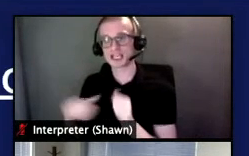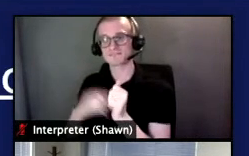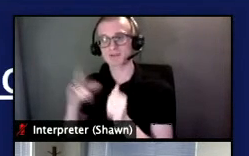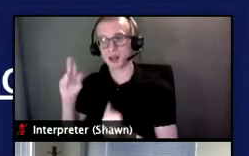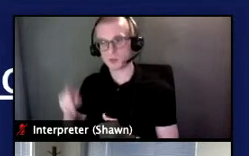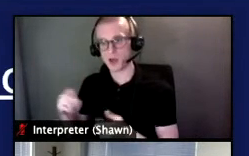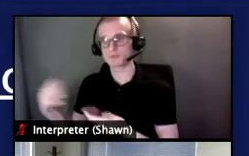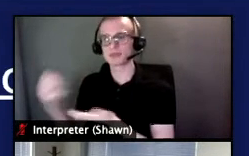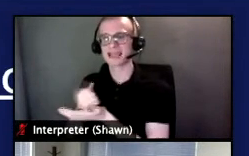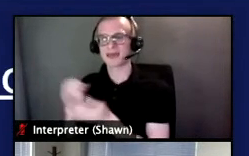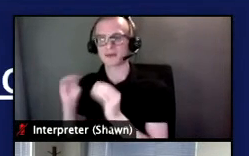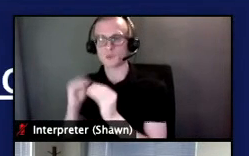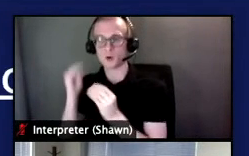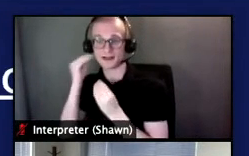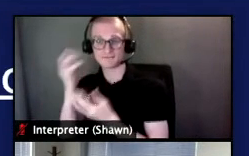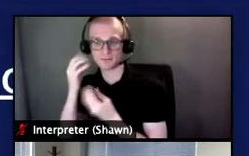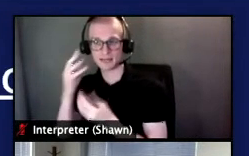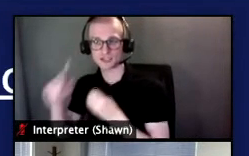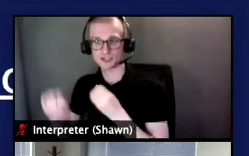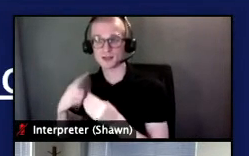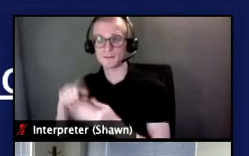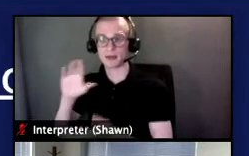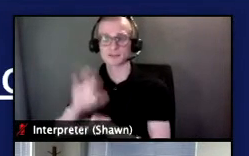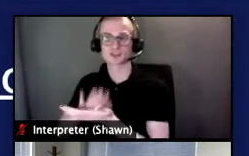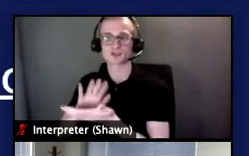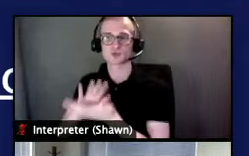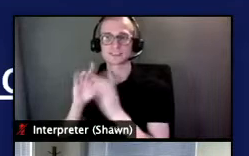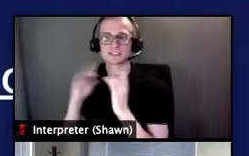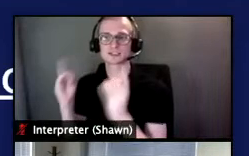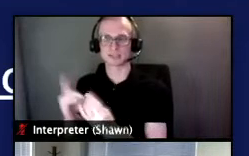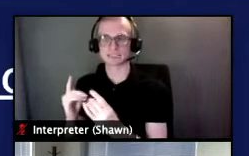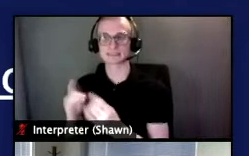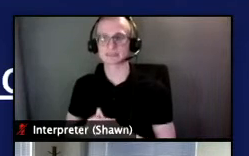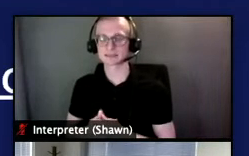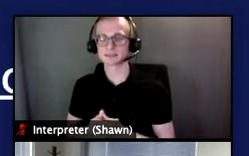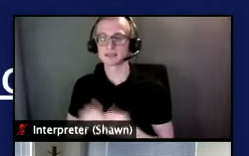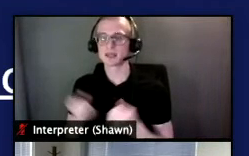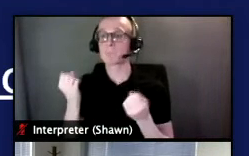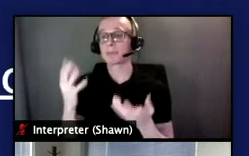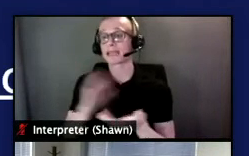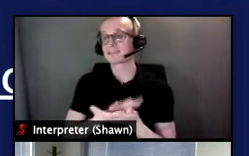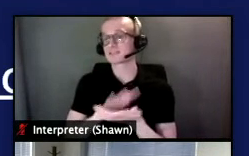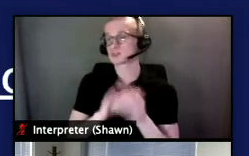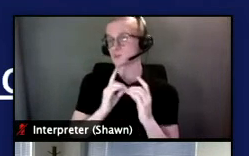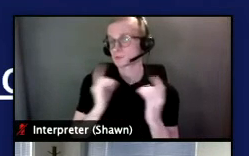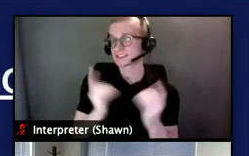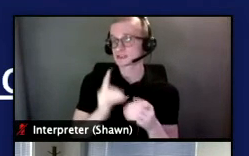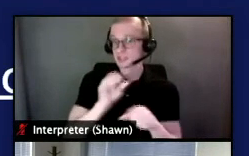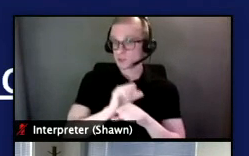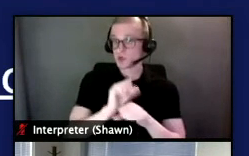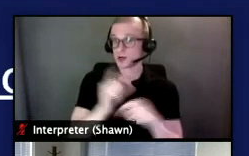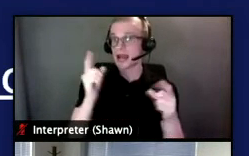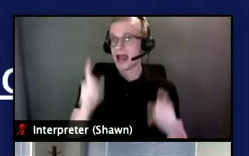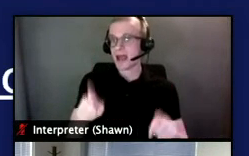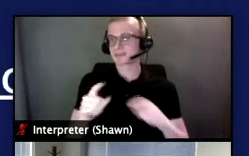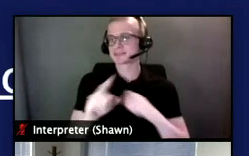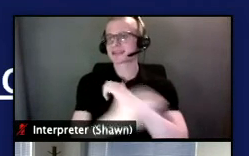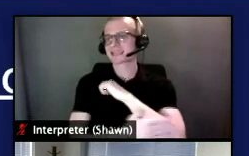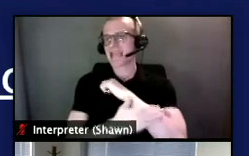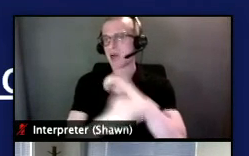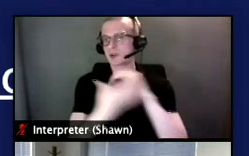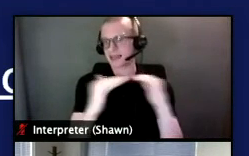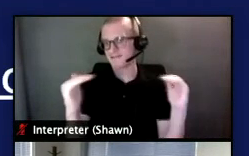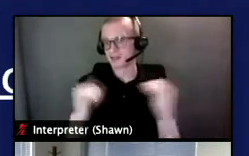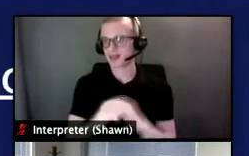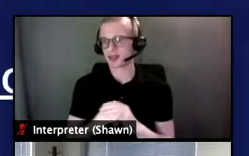about some of the school districts. A lot of the school district work, of course, is done at the county level, and the state level is